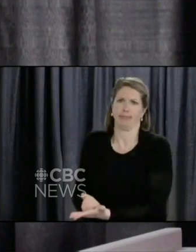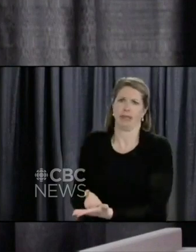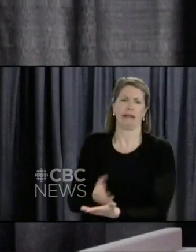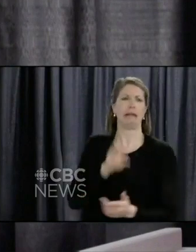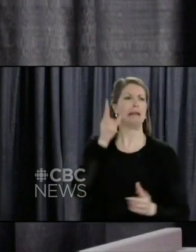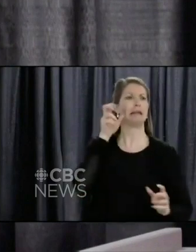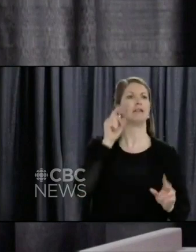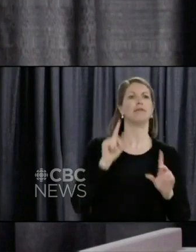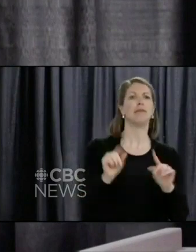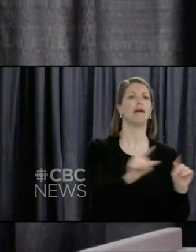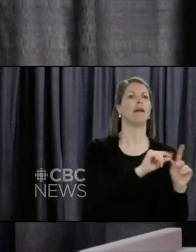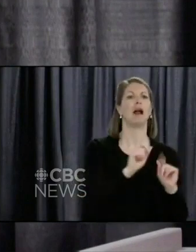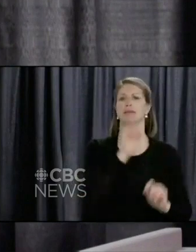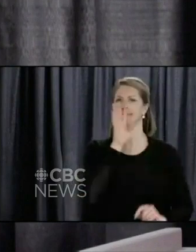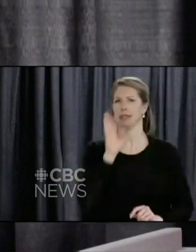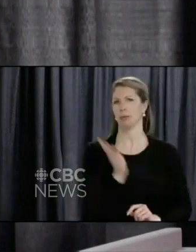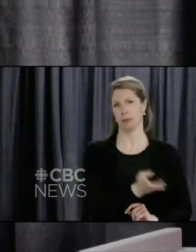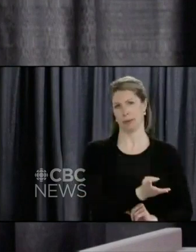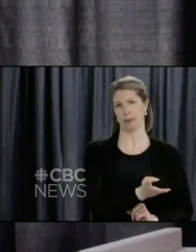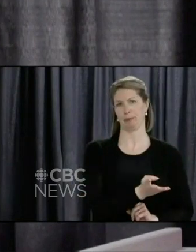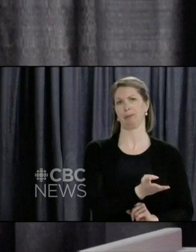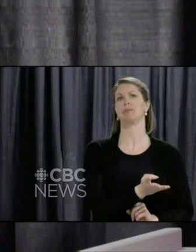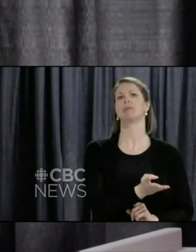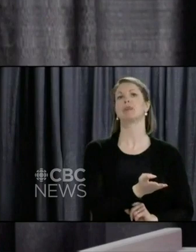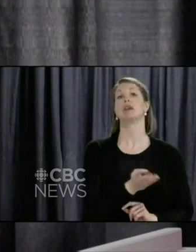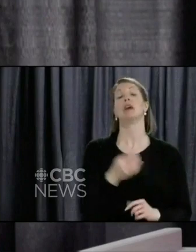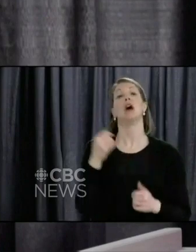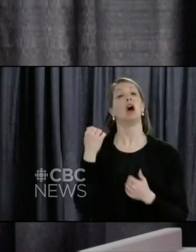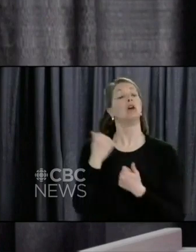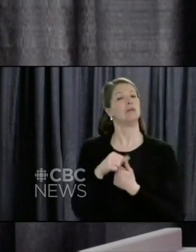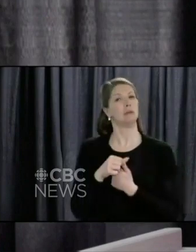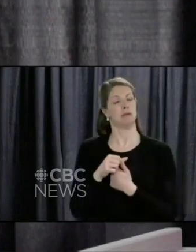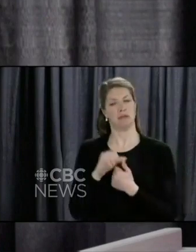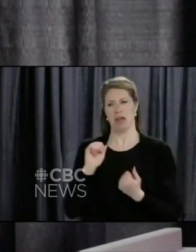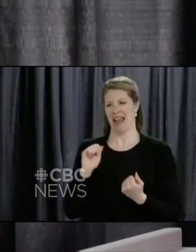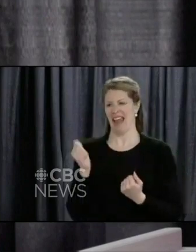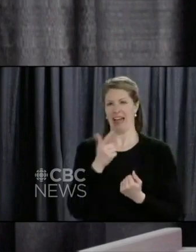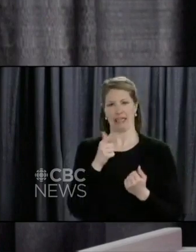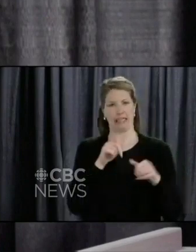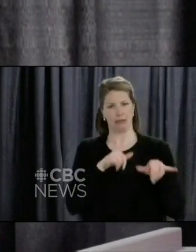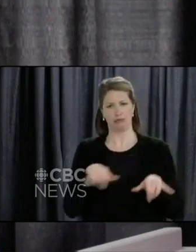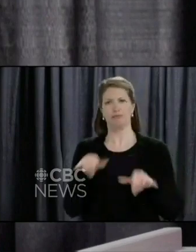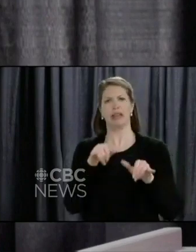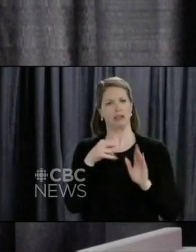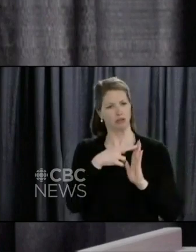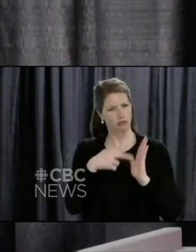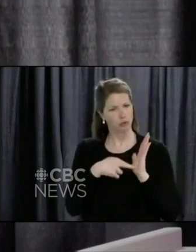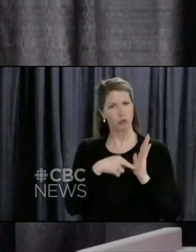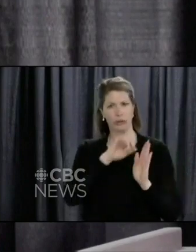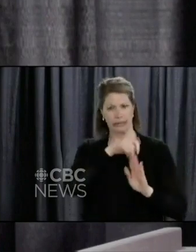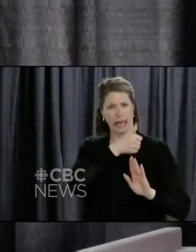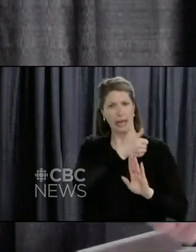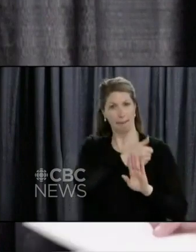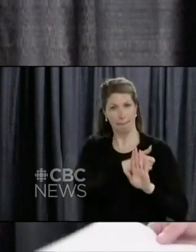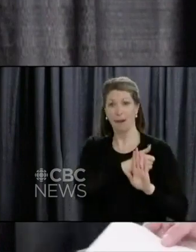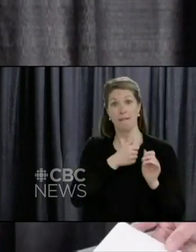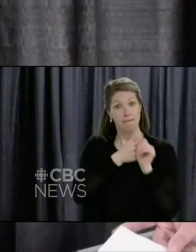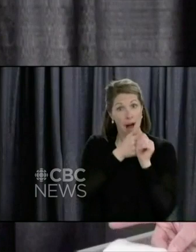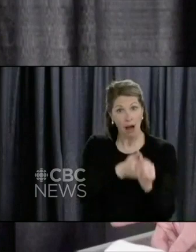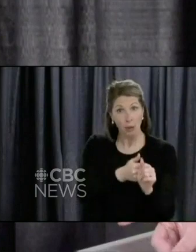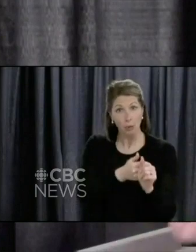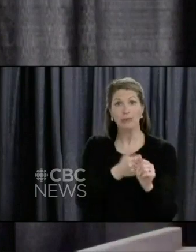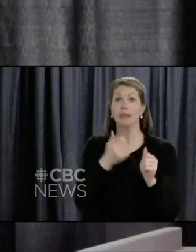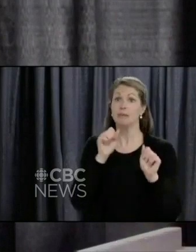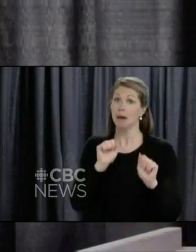information. Please remember that people can follow all the guidelines that we recommend and still contract